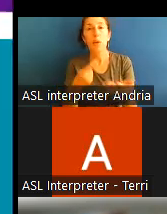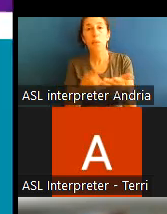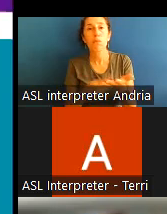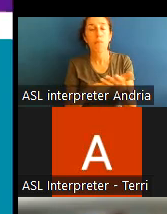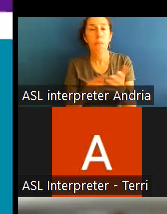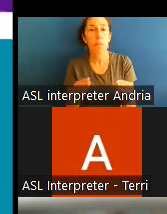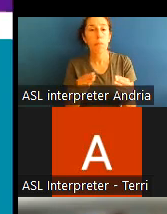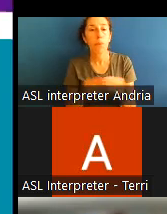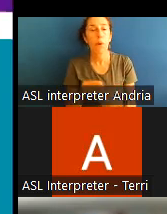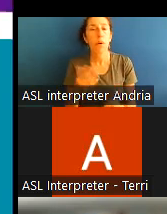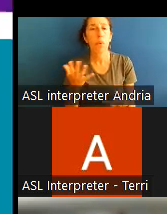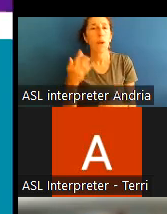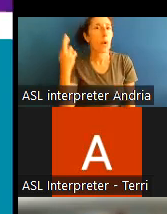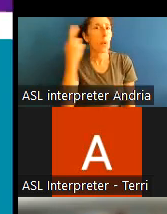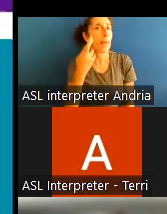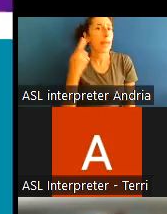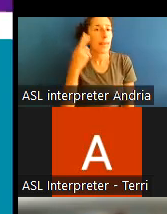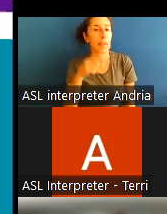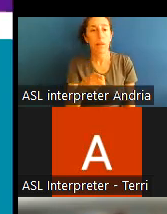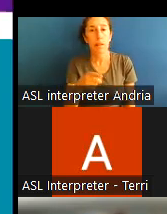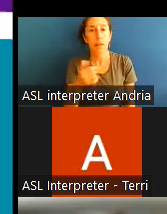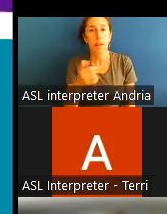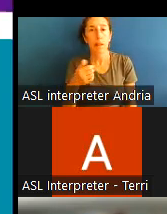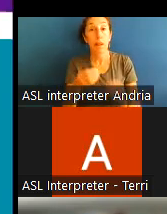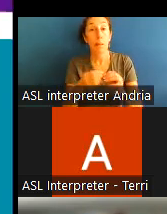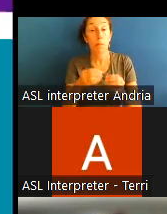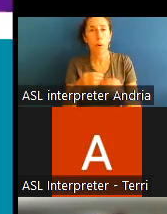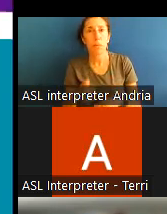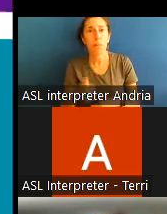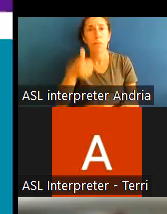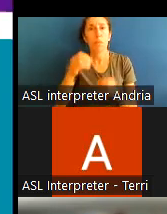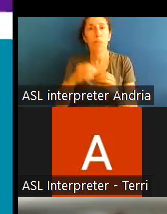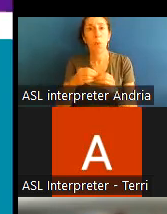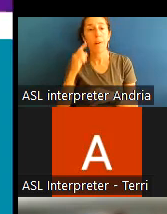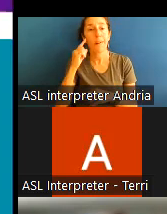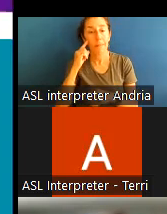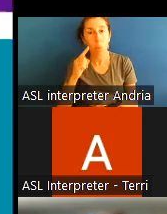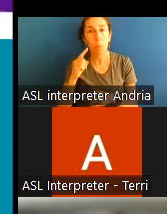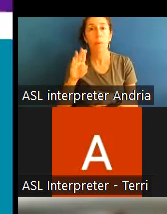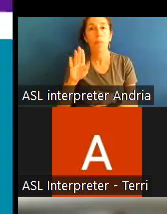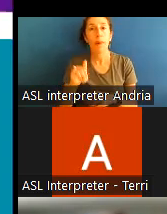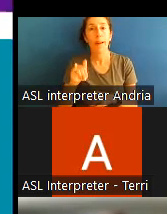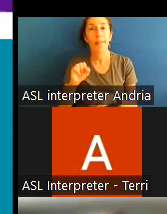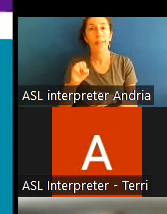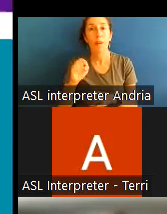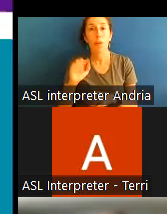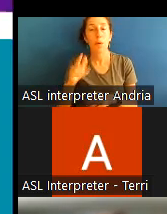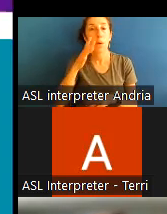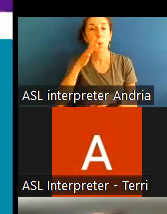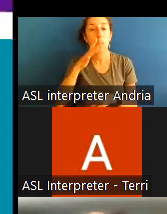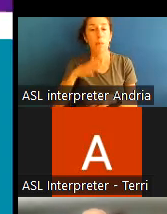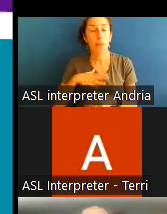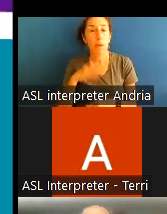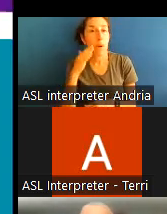bisexual women? I wish I could give you a solid answer to that, Vera. I really do, because as a bisexual